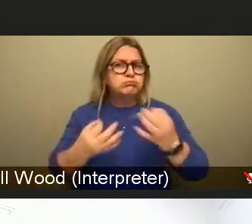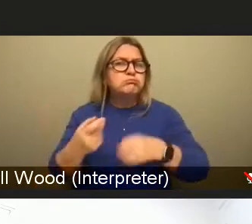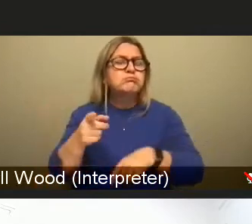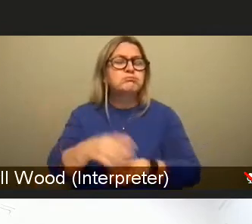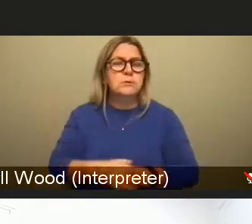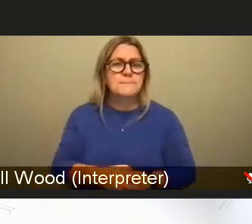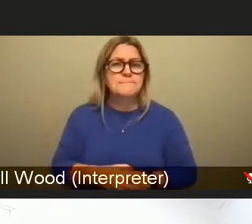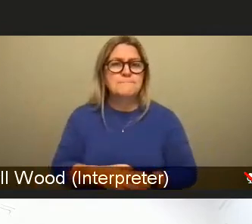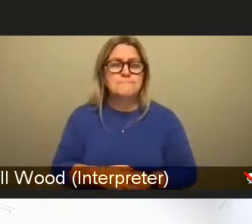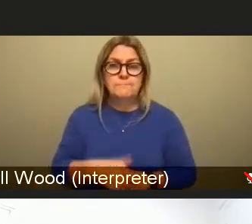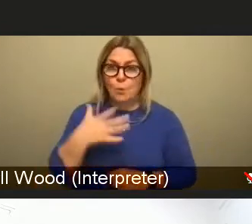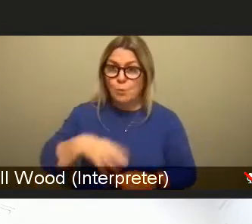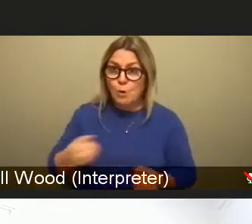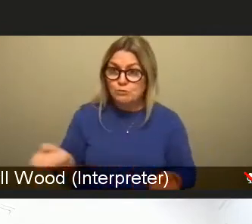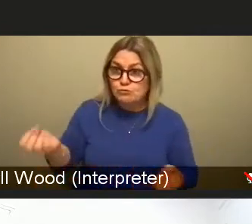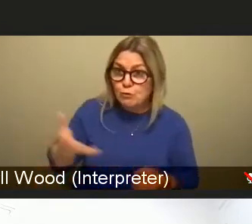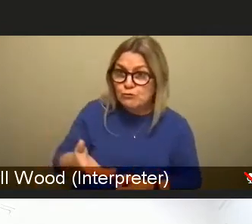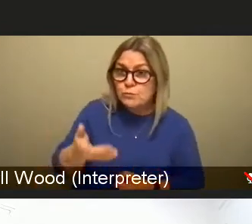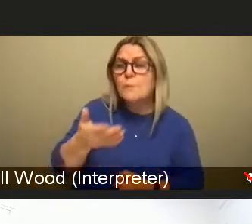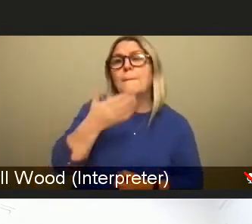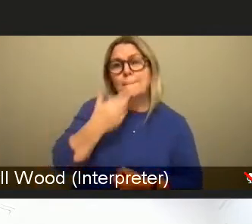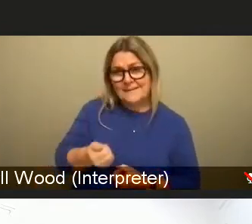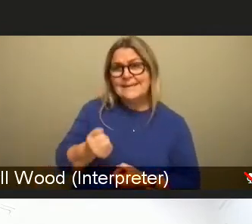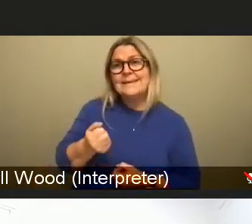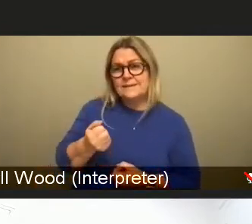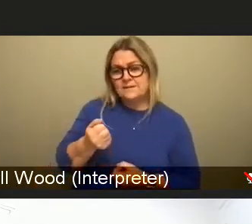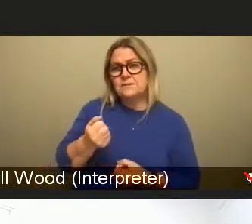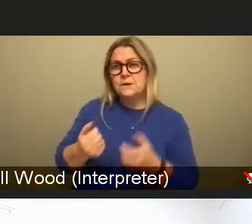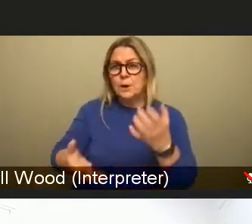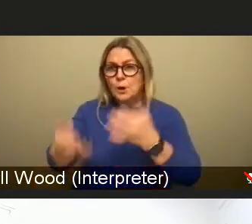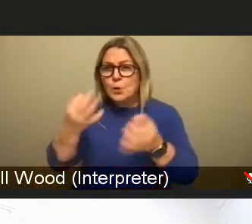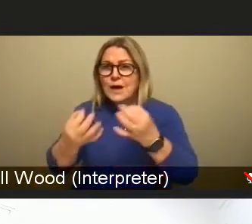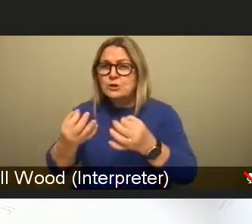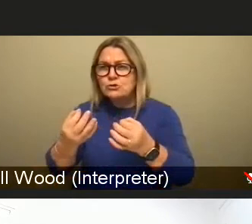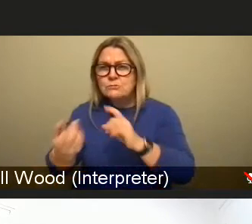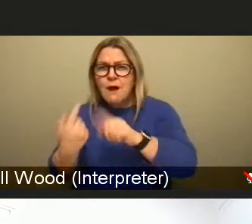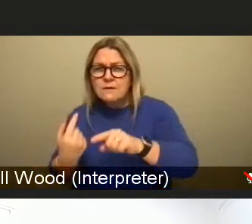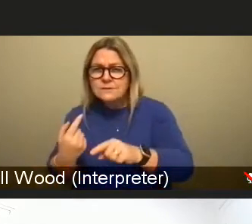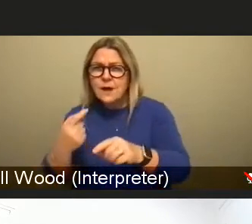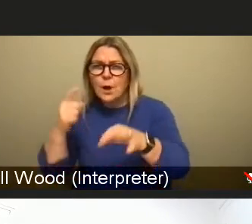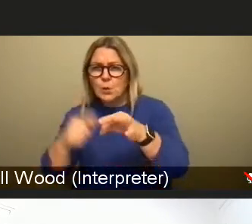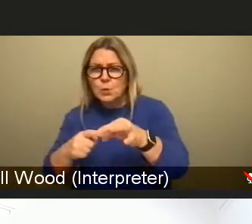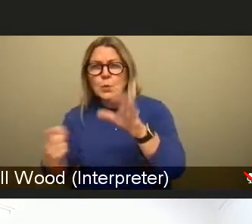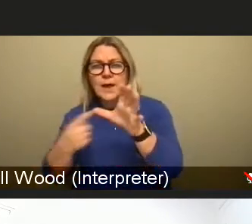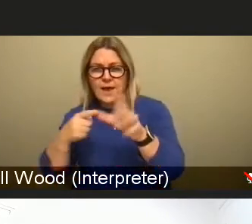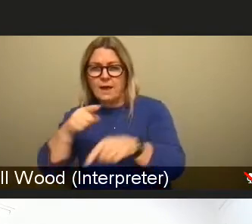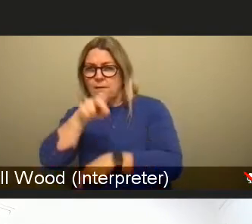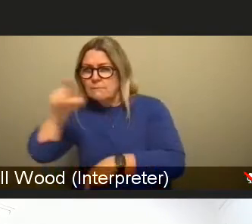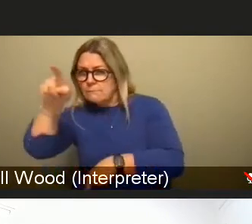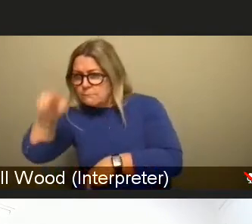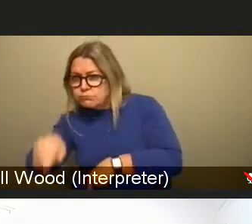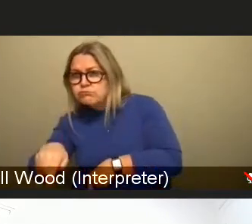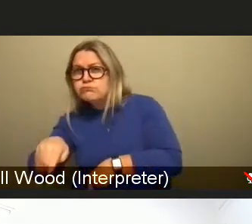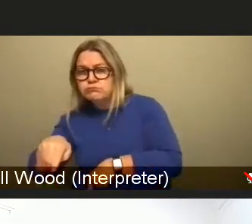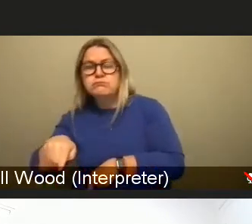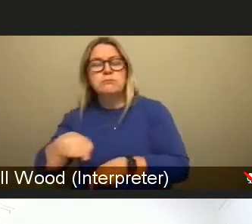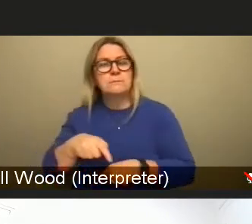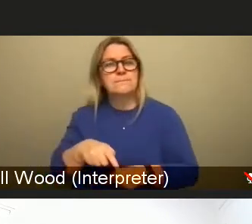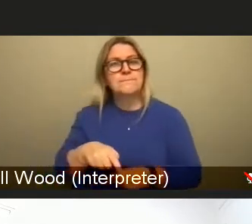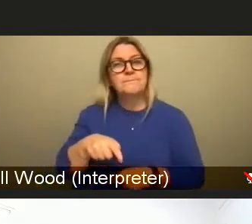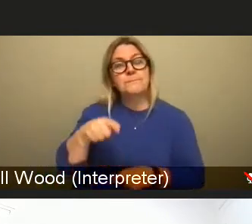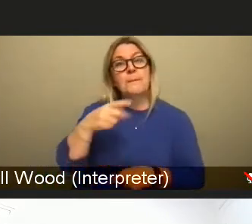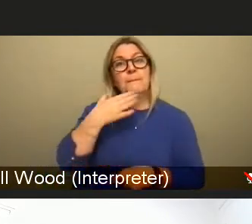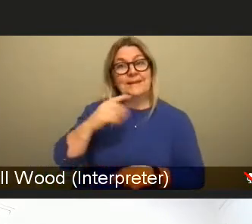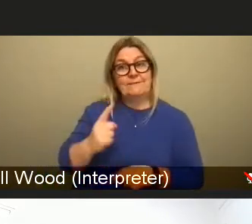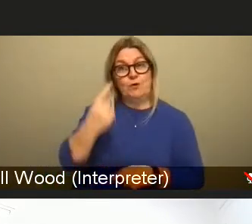make a contribution, please enter them into the question and answer box, which you can find on the side. Make sure to state your first name